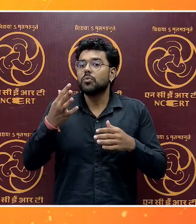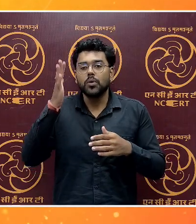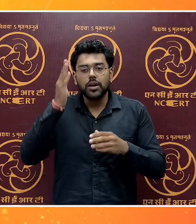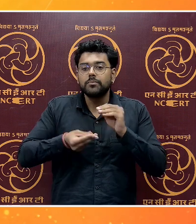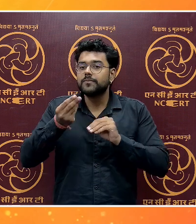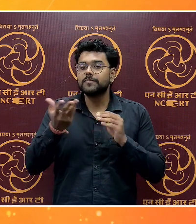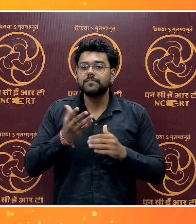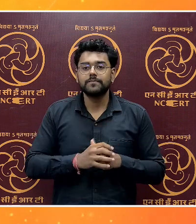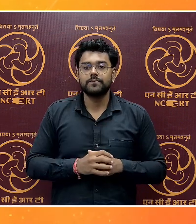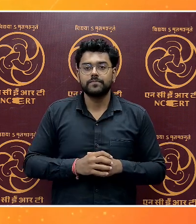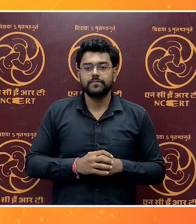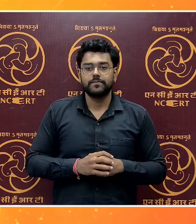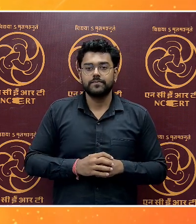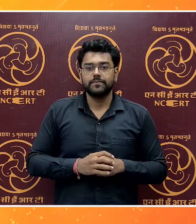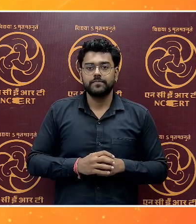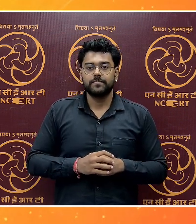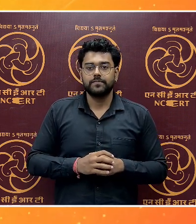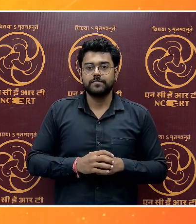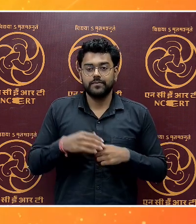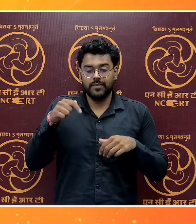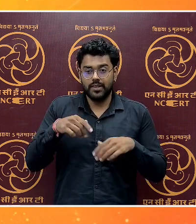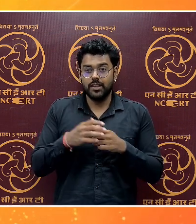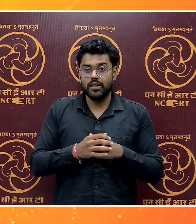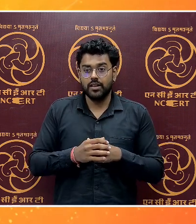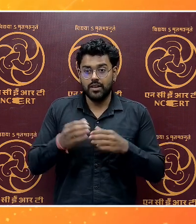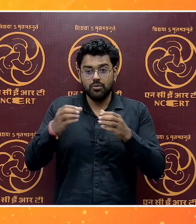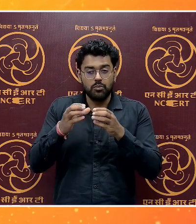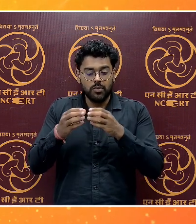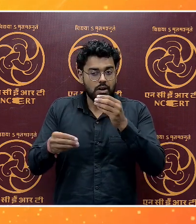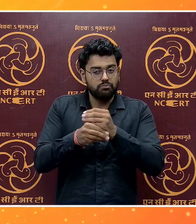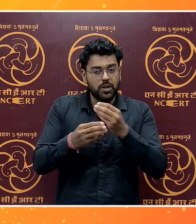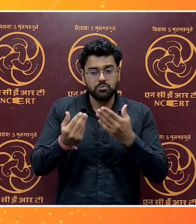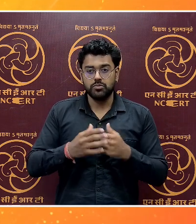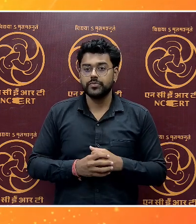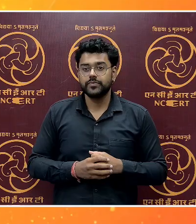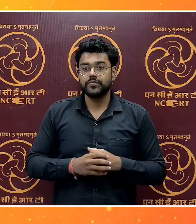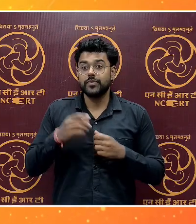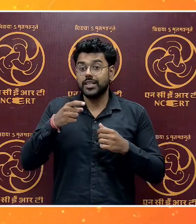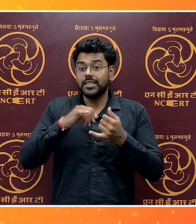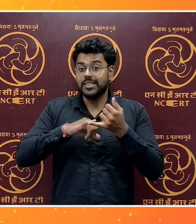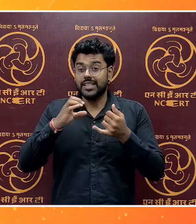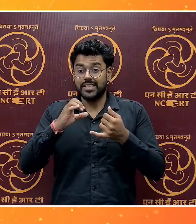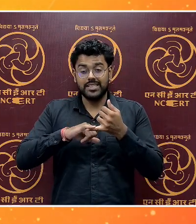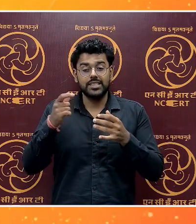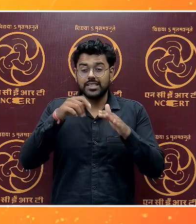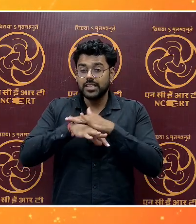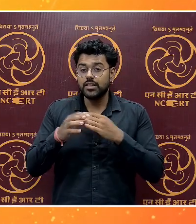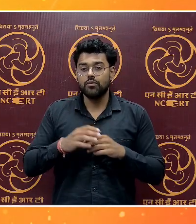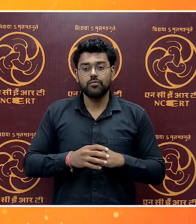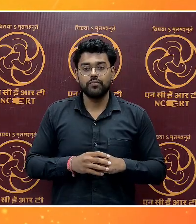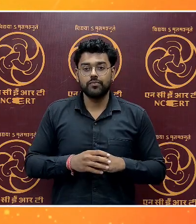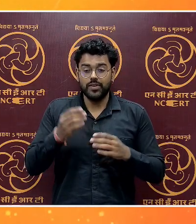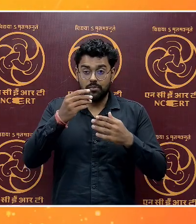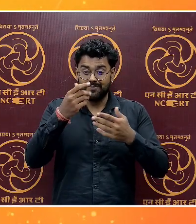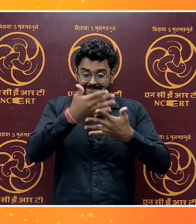have come up with the feature called as upload CSV. So in that CSV file, we will have all the